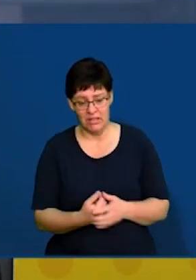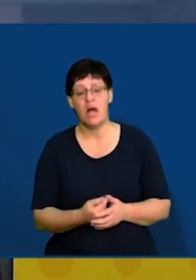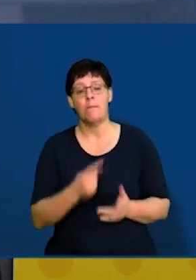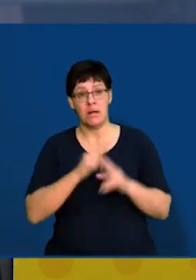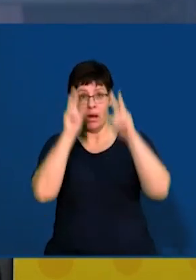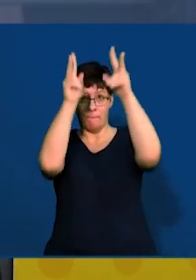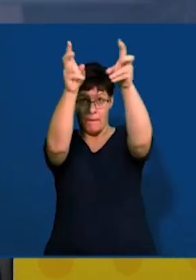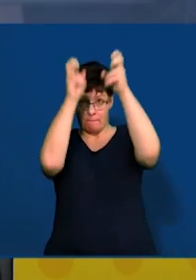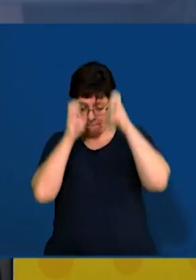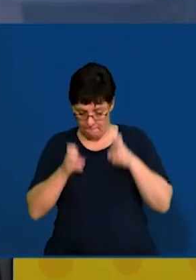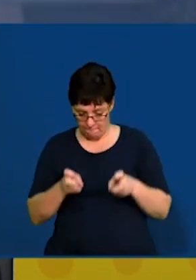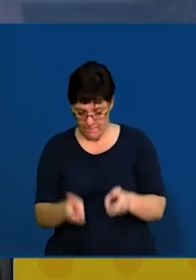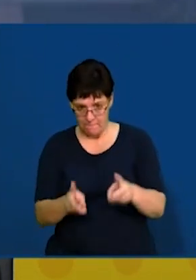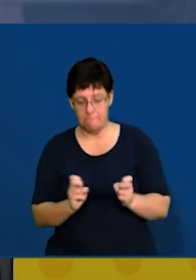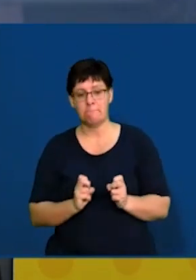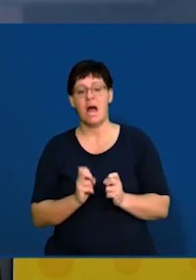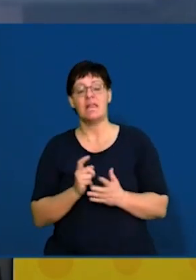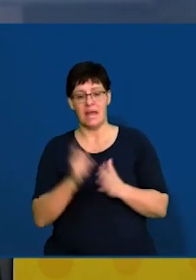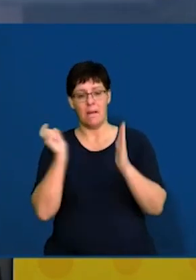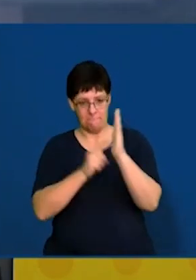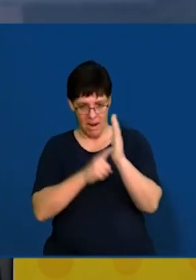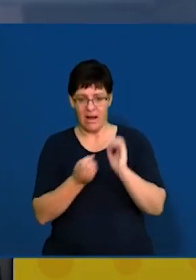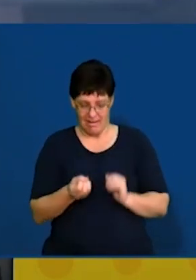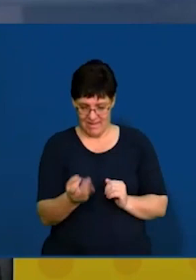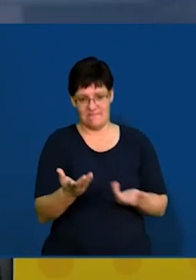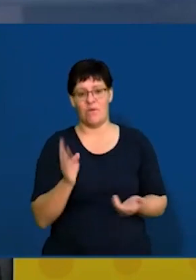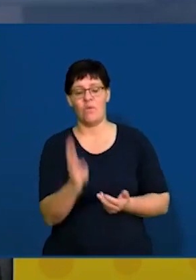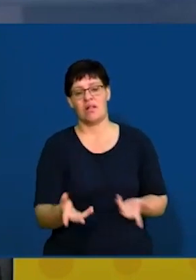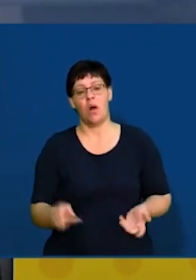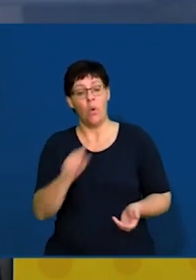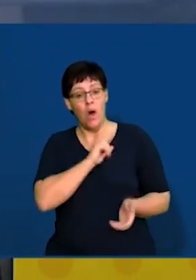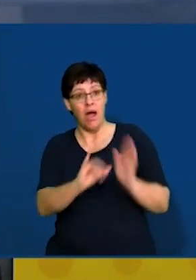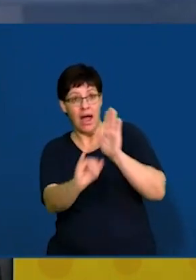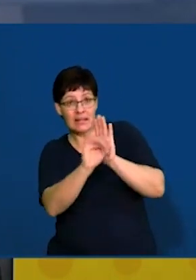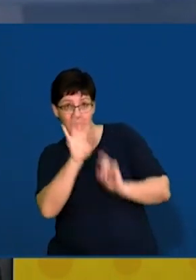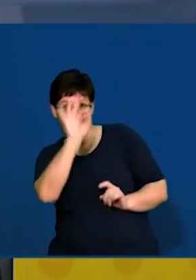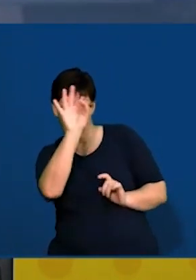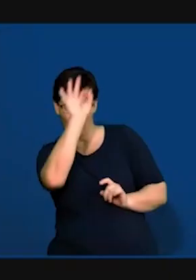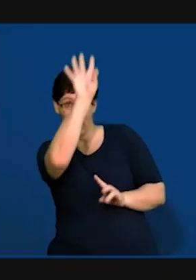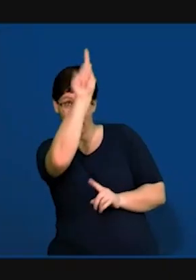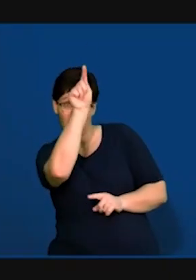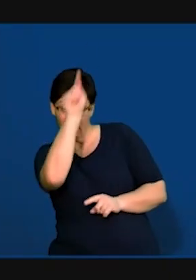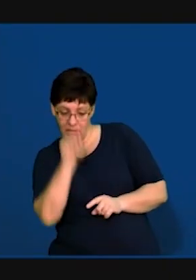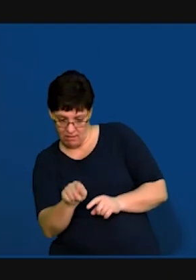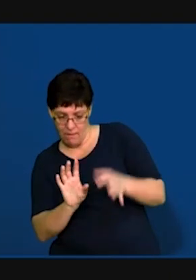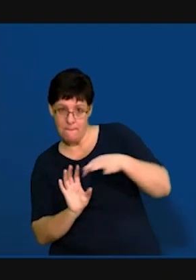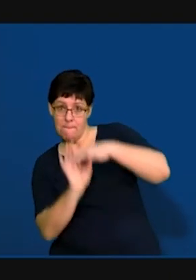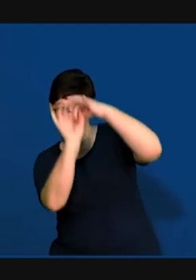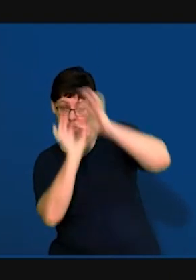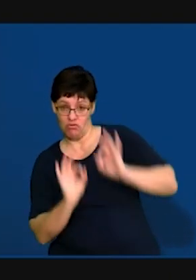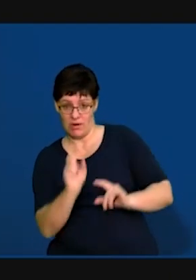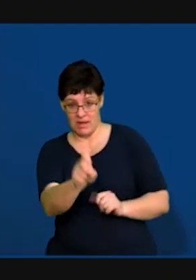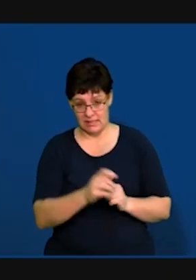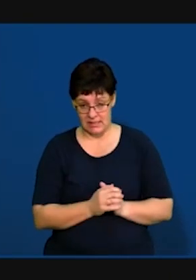formula as it is given, and marks will actually be credited for identifying the correct formula. And then when it comes to